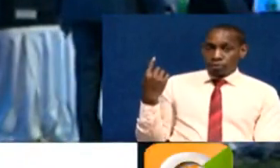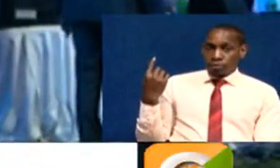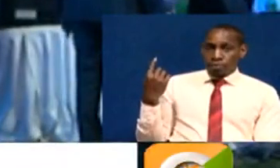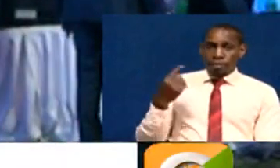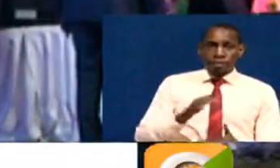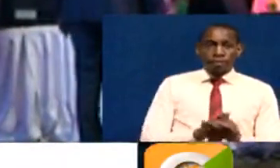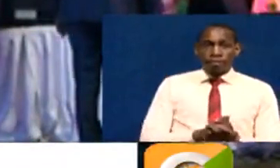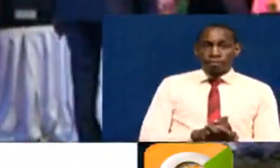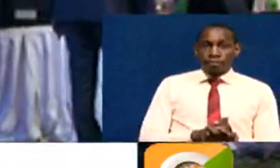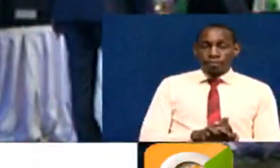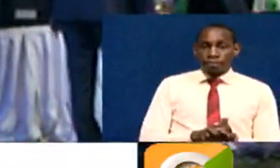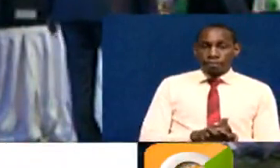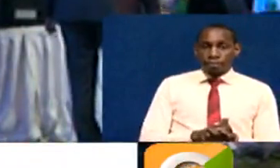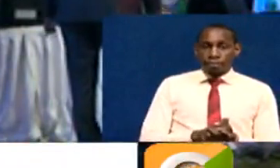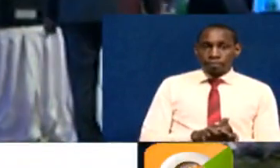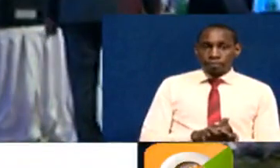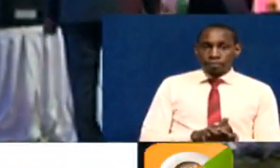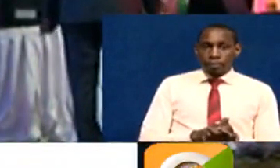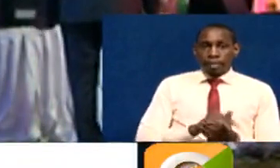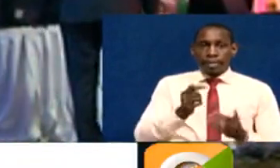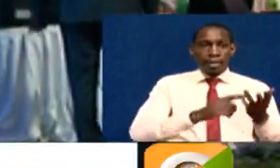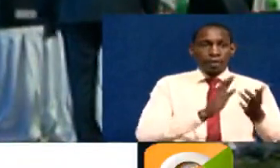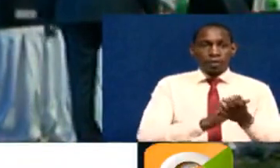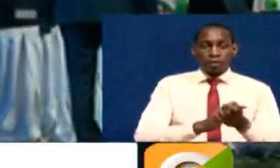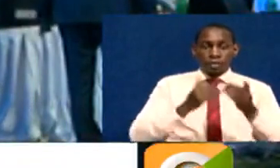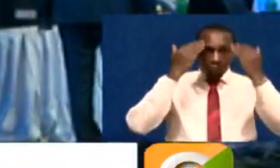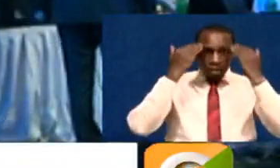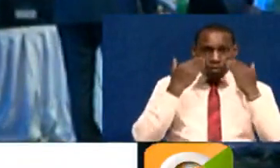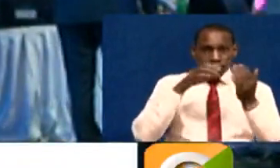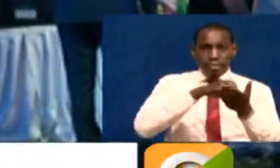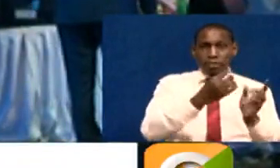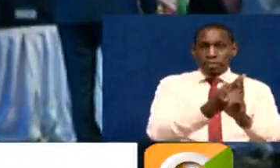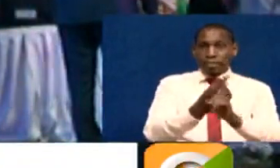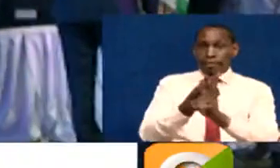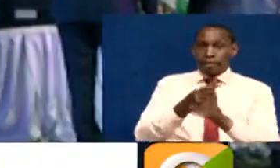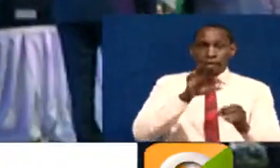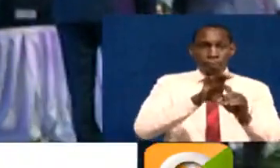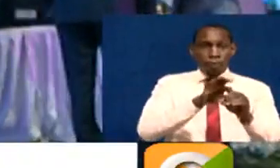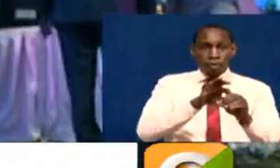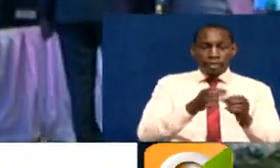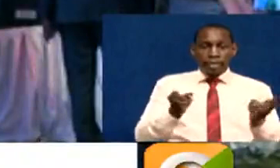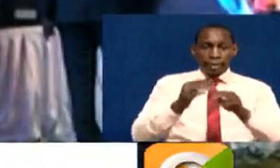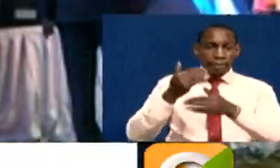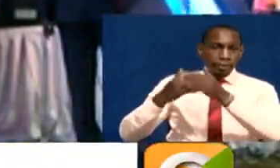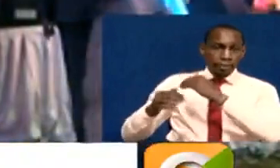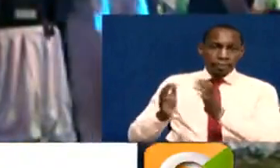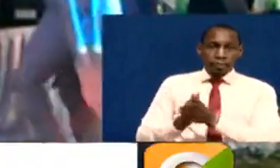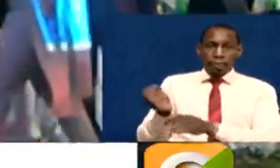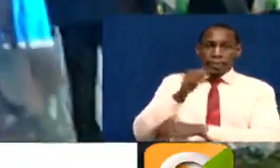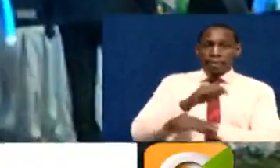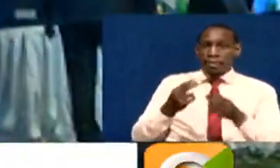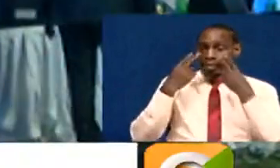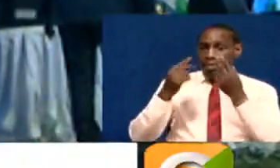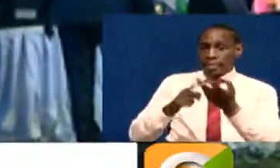at the Milimani courts, the Supreme Court, and the other court stations where polling happened earlier on. But just looking at the figures